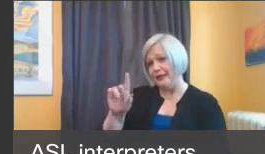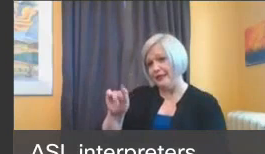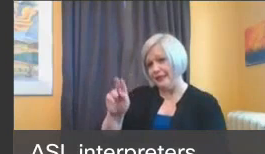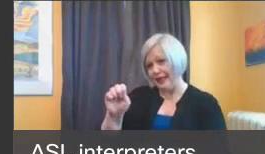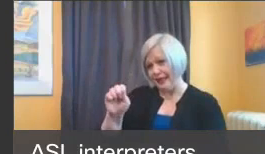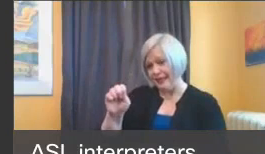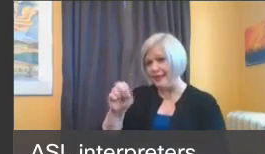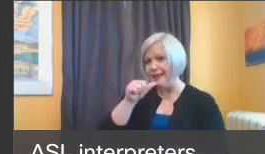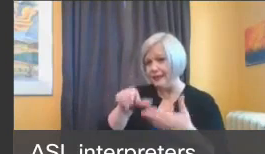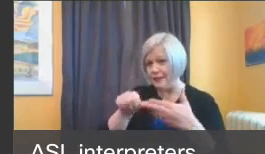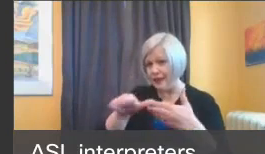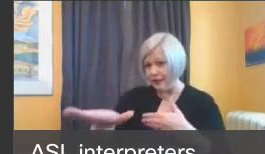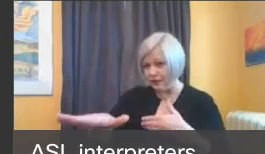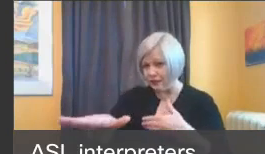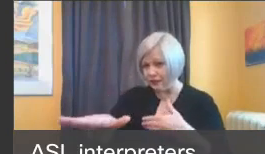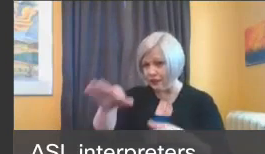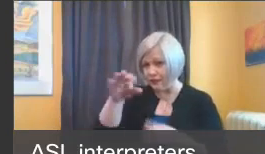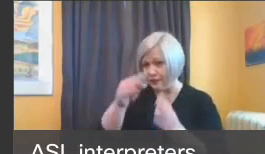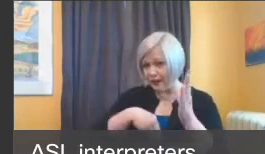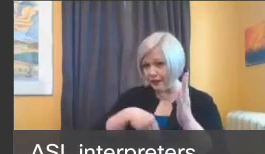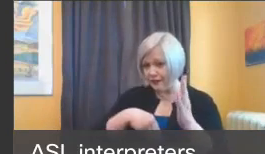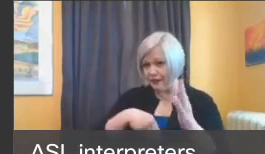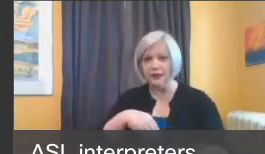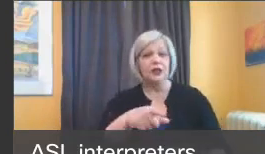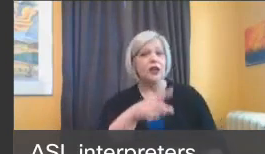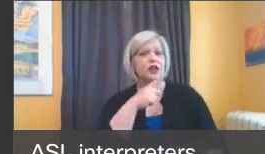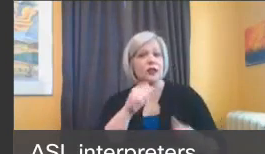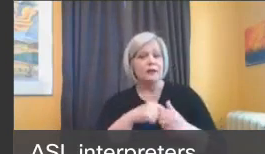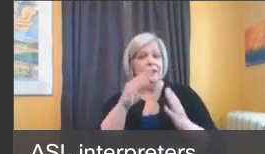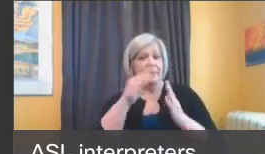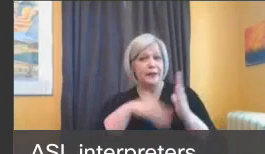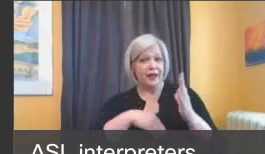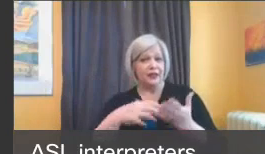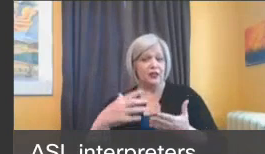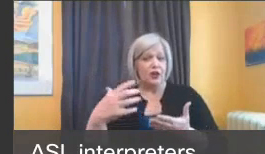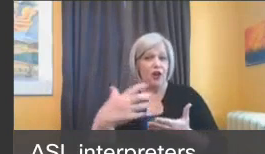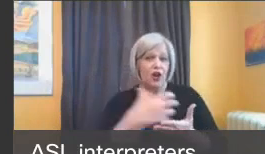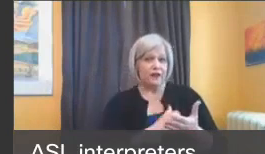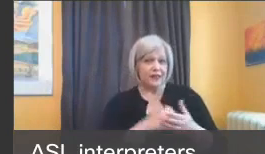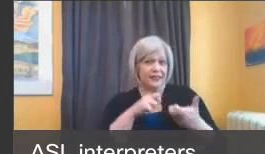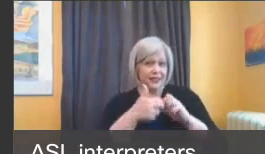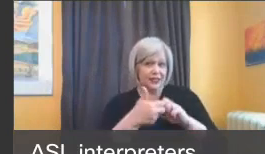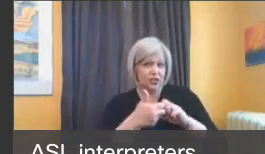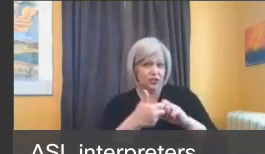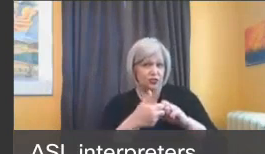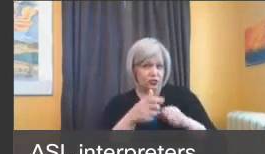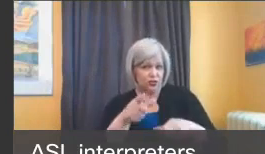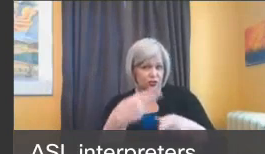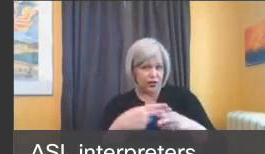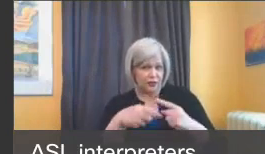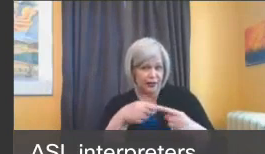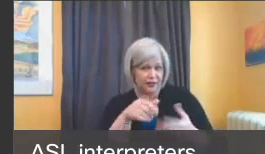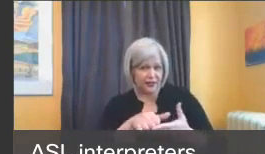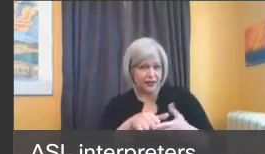If you're referring to the, the ballot harvesting issue, is that what you're referring to? No, I'm referring to the fact